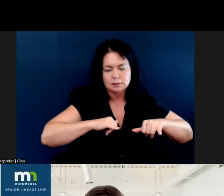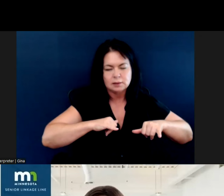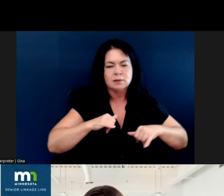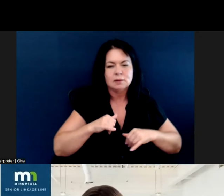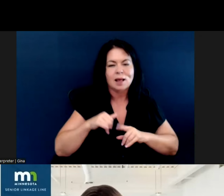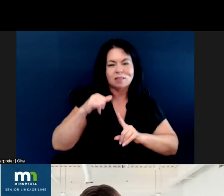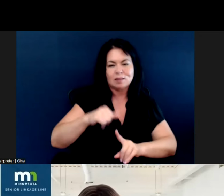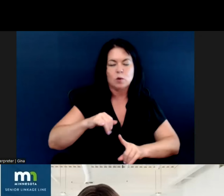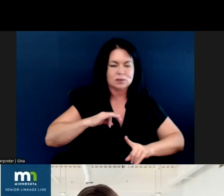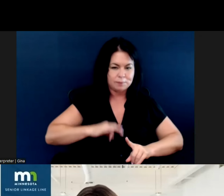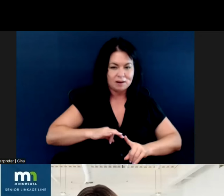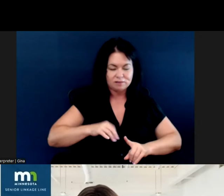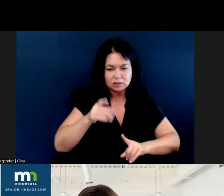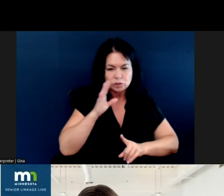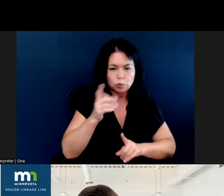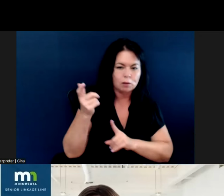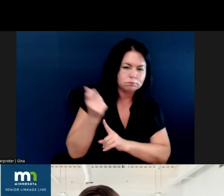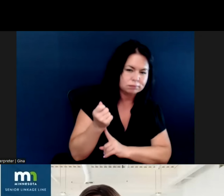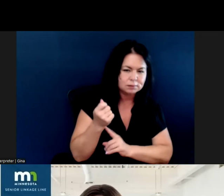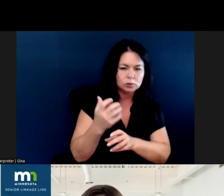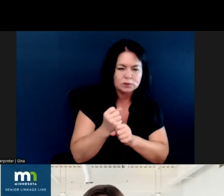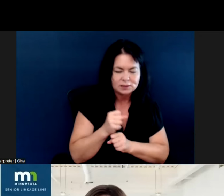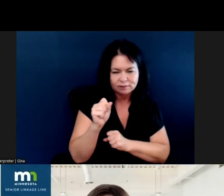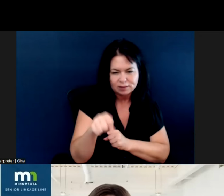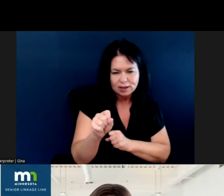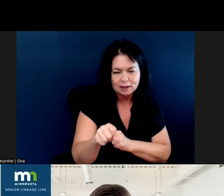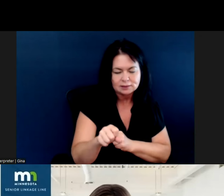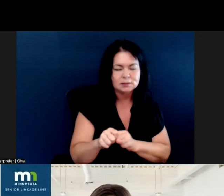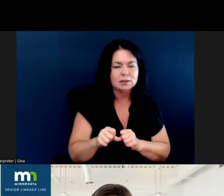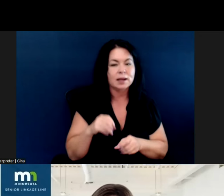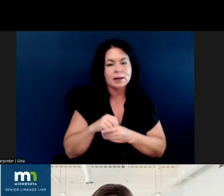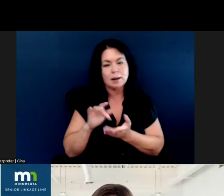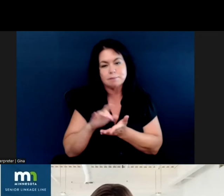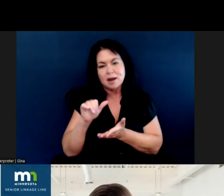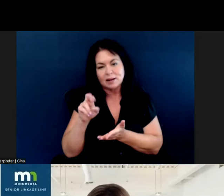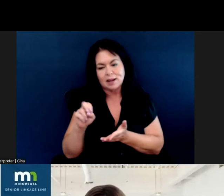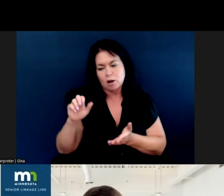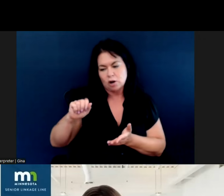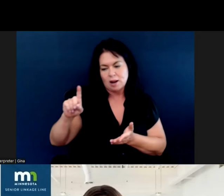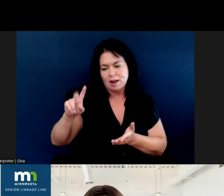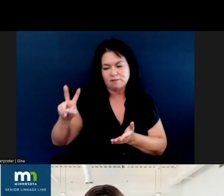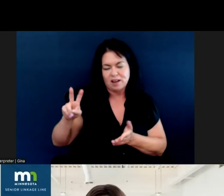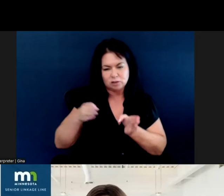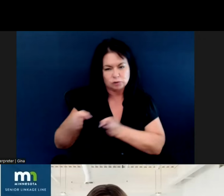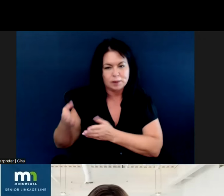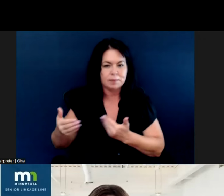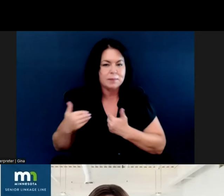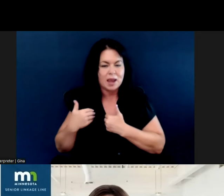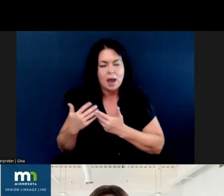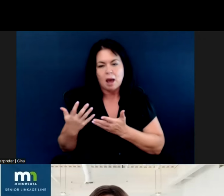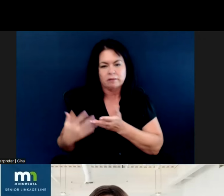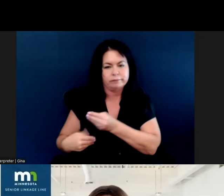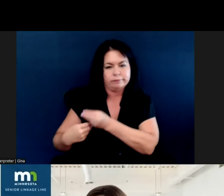are the benefits you receive, no additional benefits. Whereas in a Medicare Advantage plan, there may be additional benefits. We talked